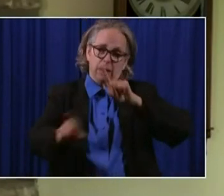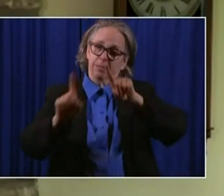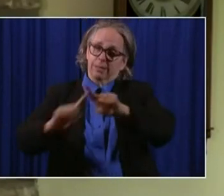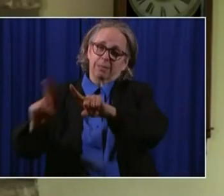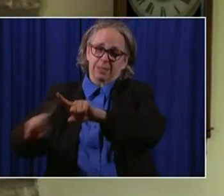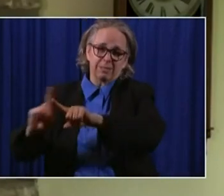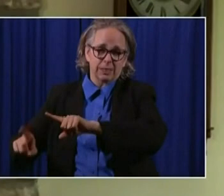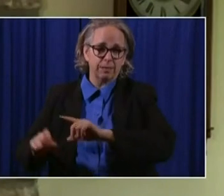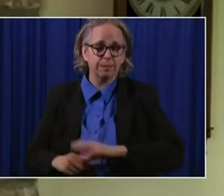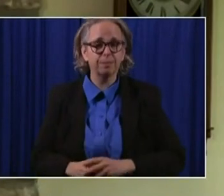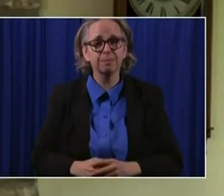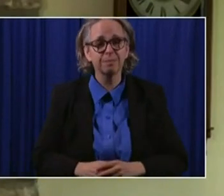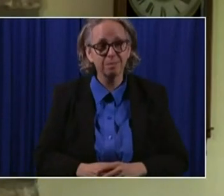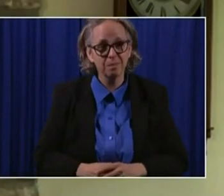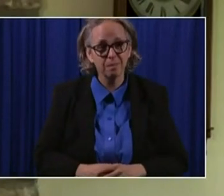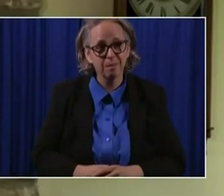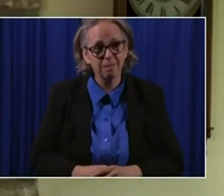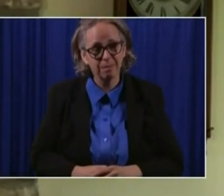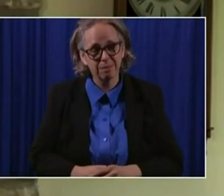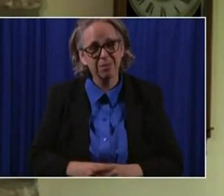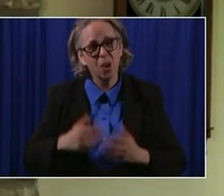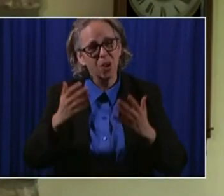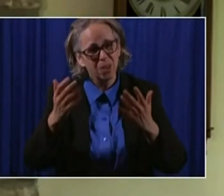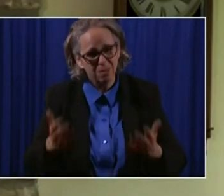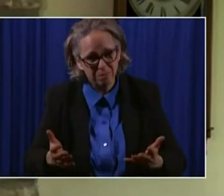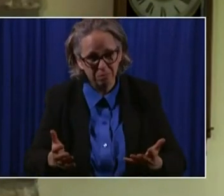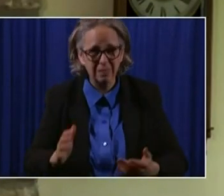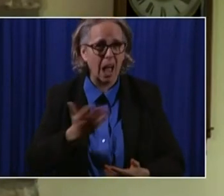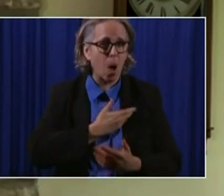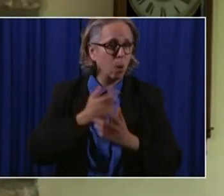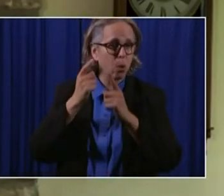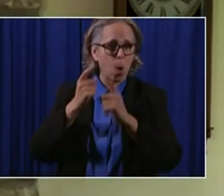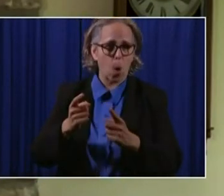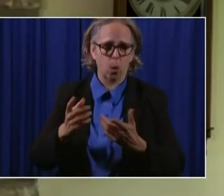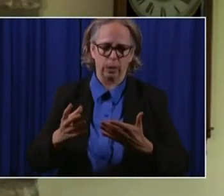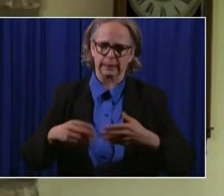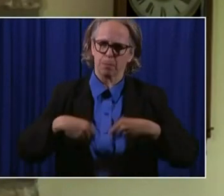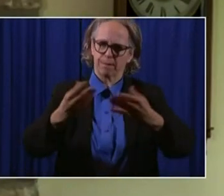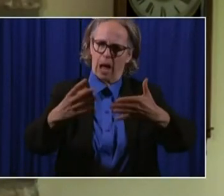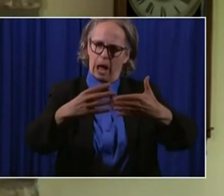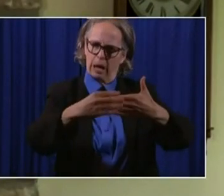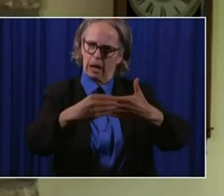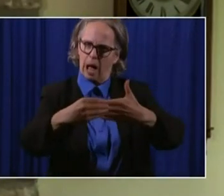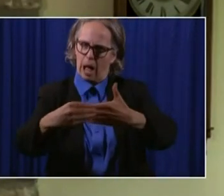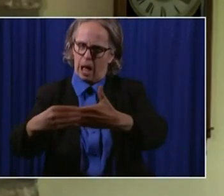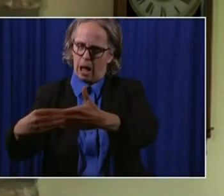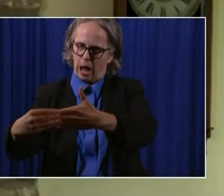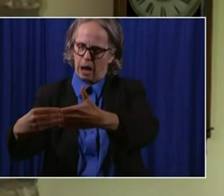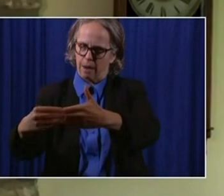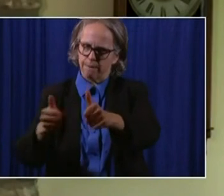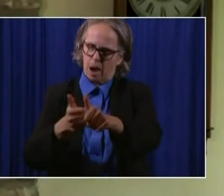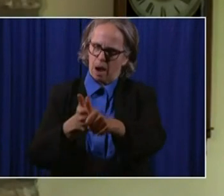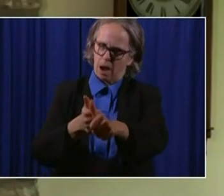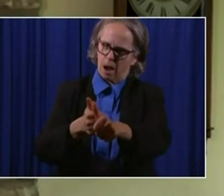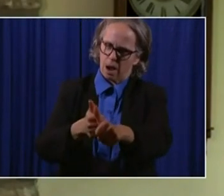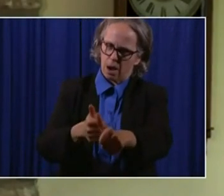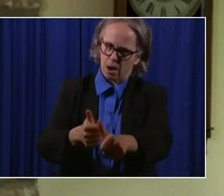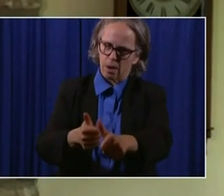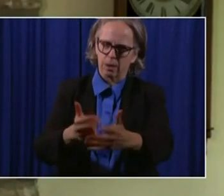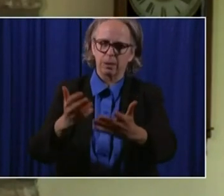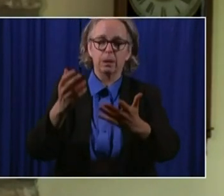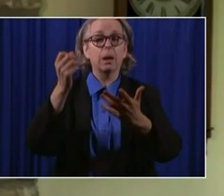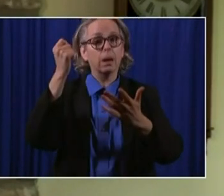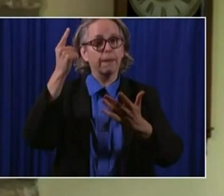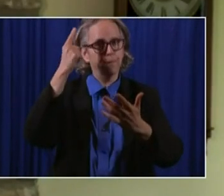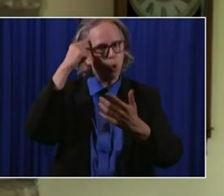provides what we hope is the best guidance to play sports as safely as that can be played in the era of